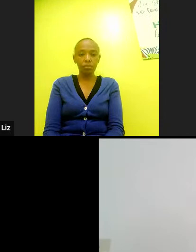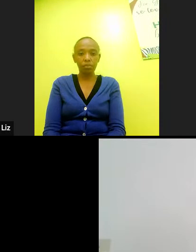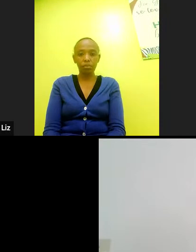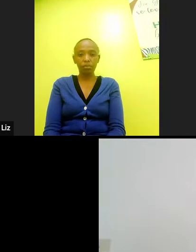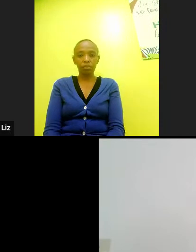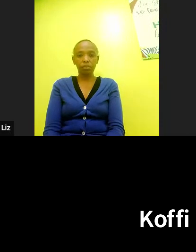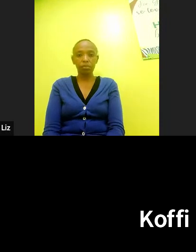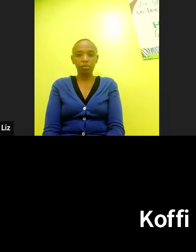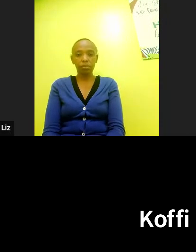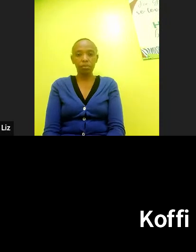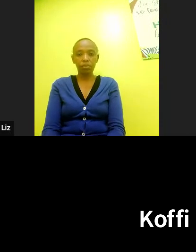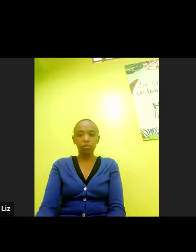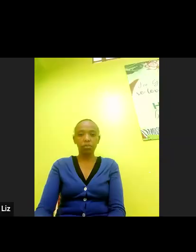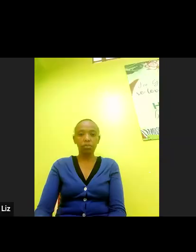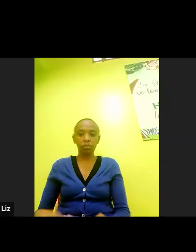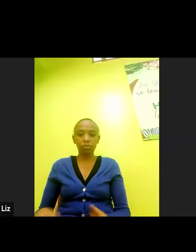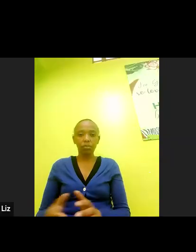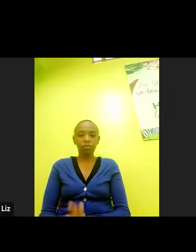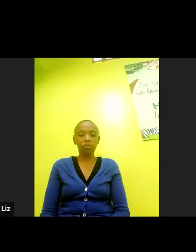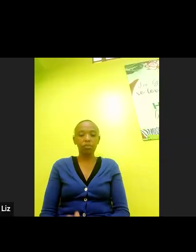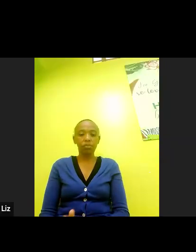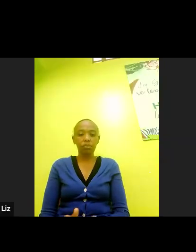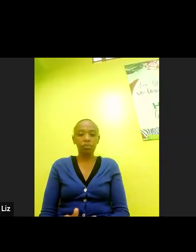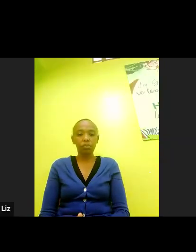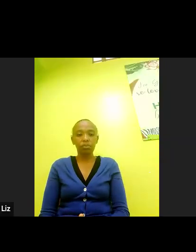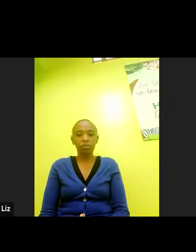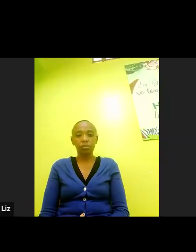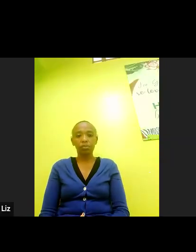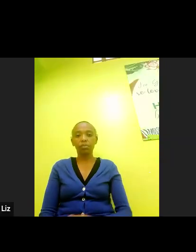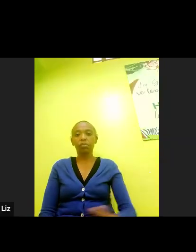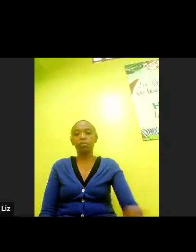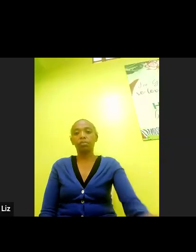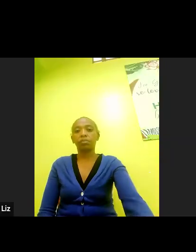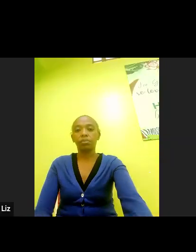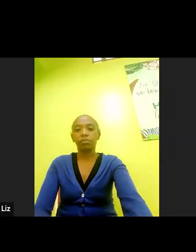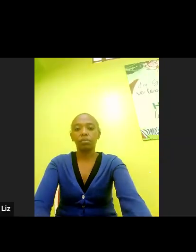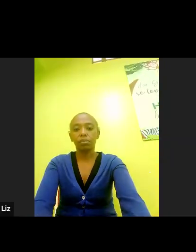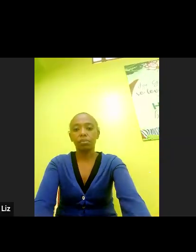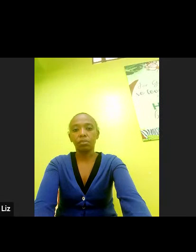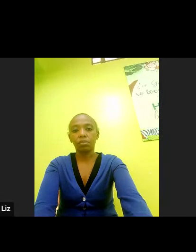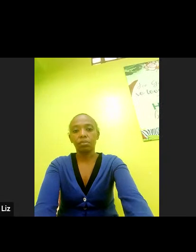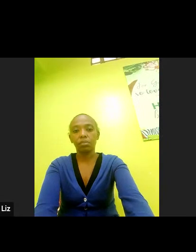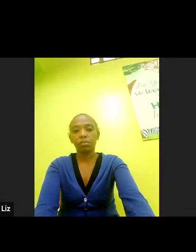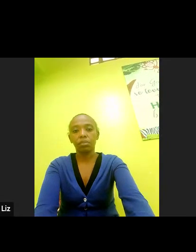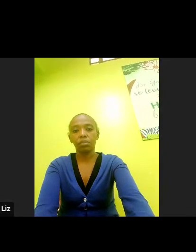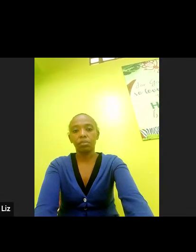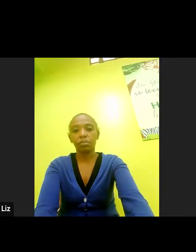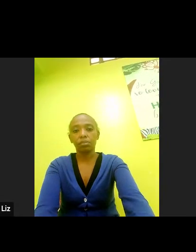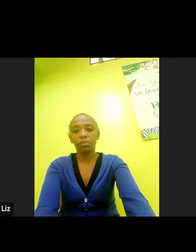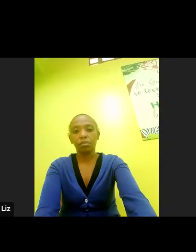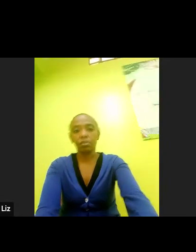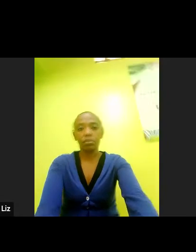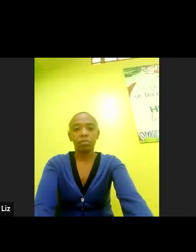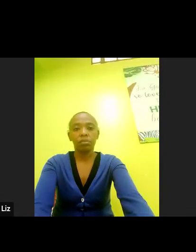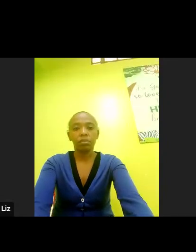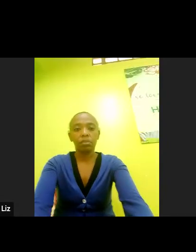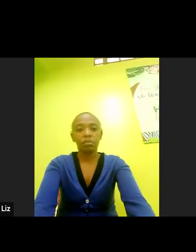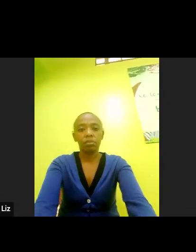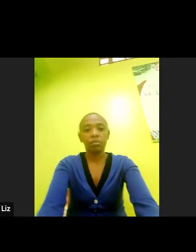Nicole, you are on mute. Yeah, I was having a change on muting. Thank you for that, Mr.